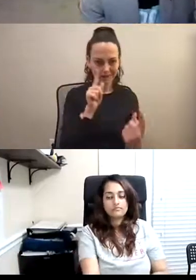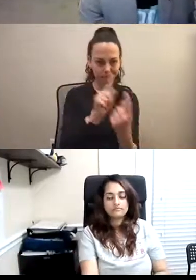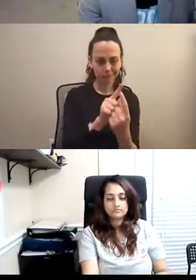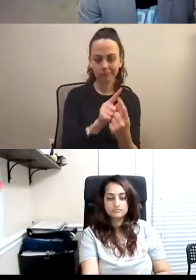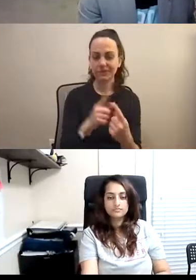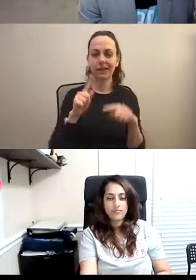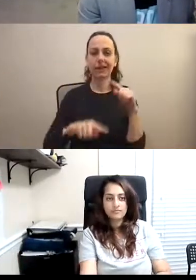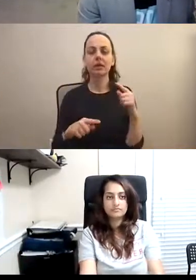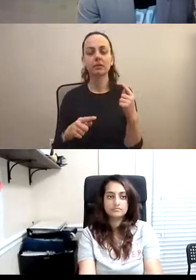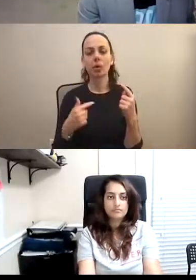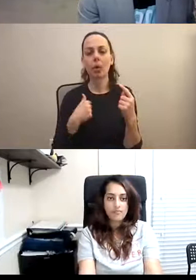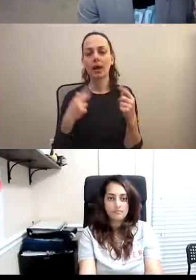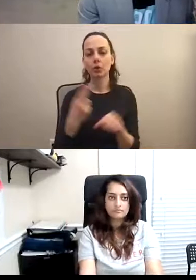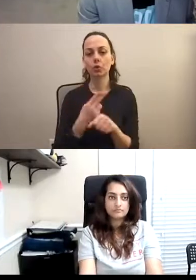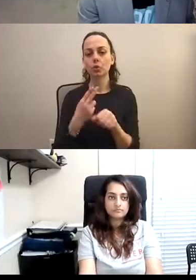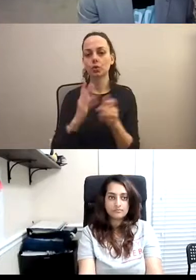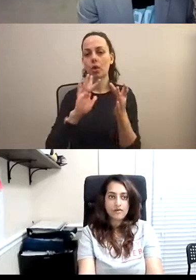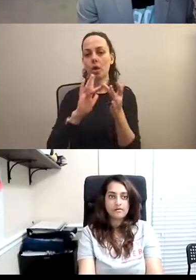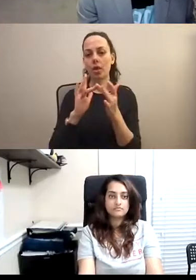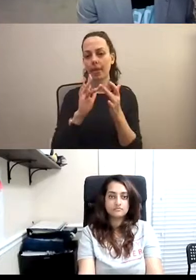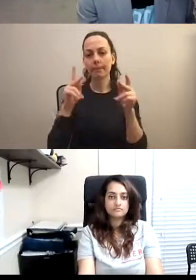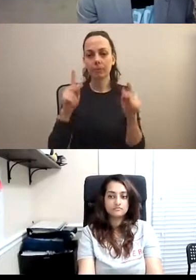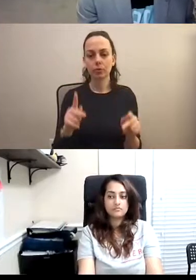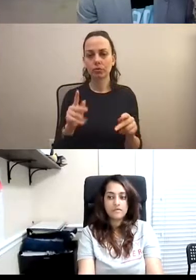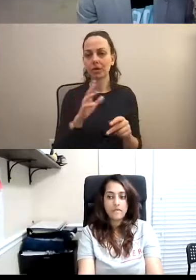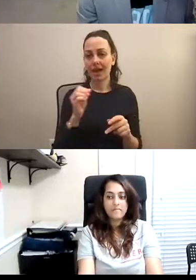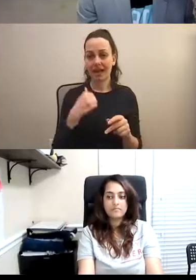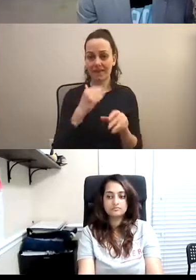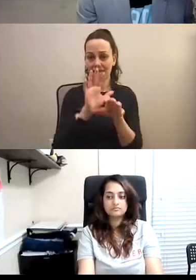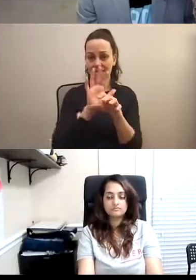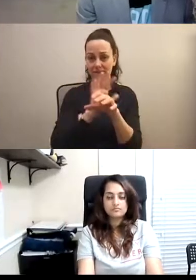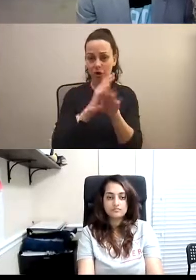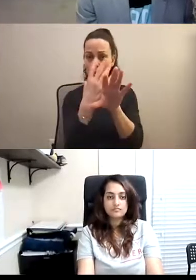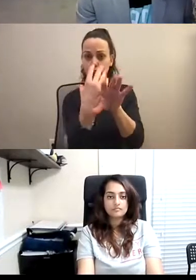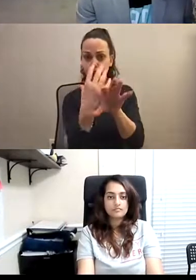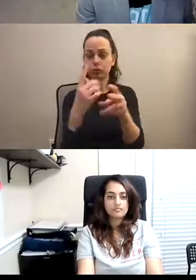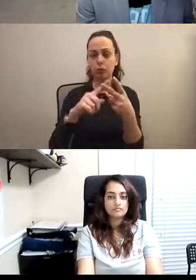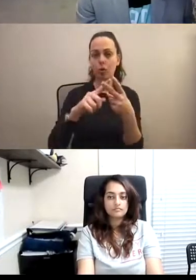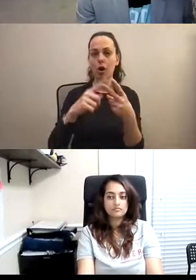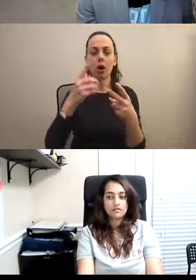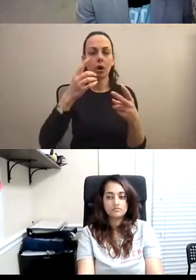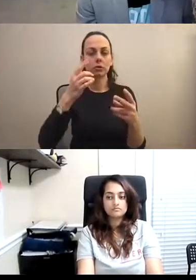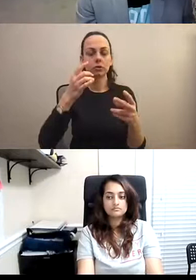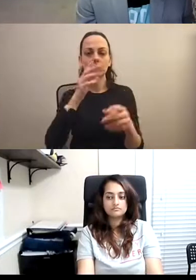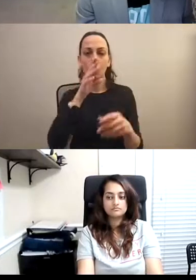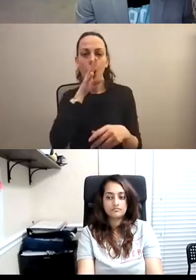But so I just use an online person, and there's video sessions or audio sessions, depending on whatever